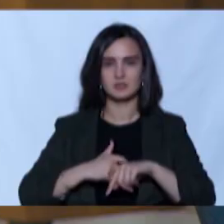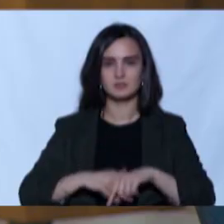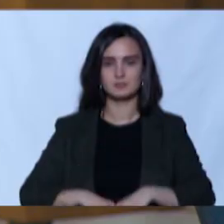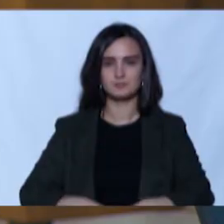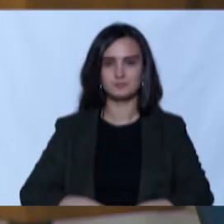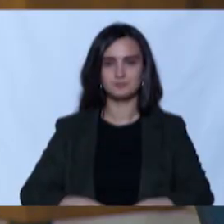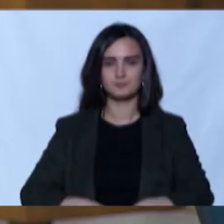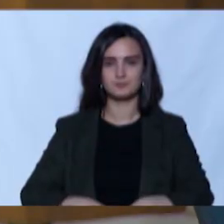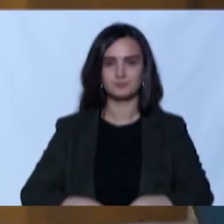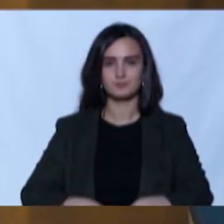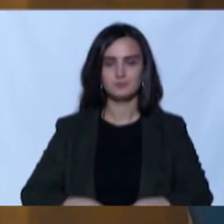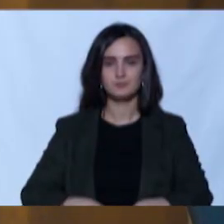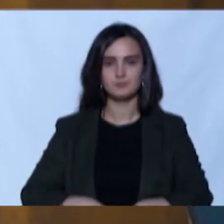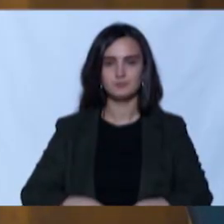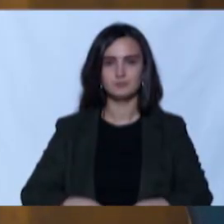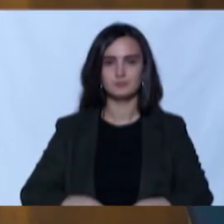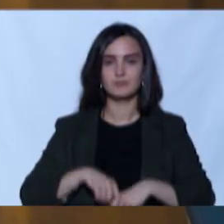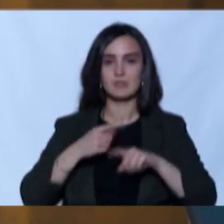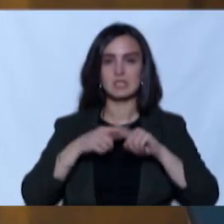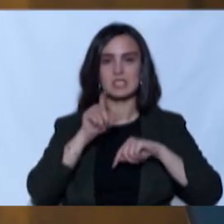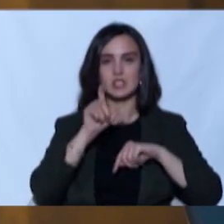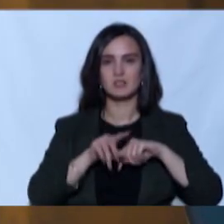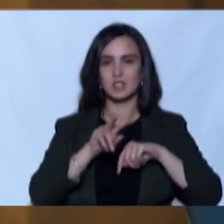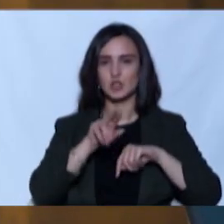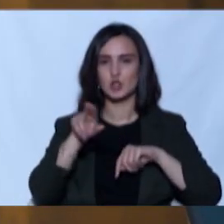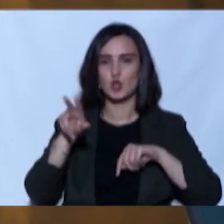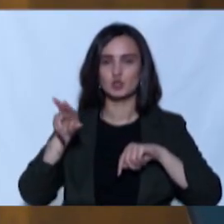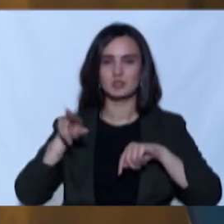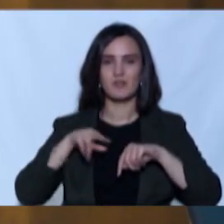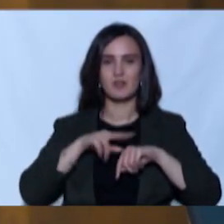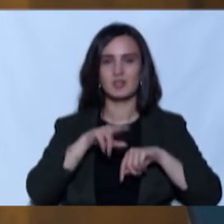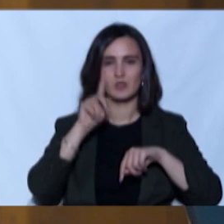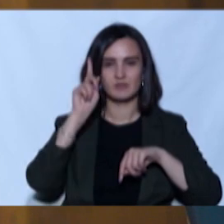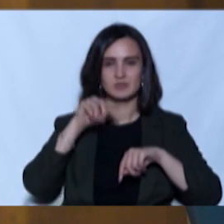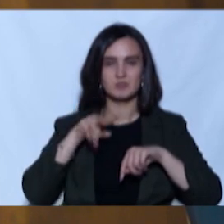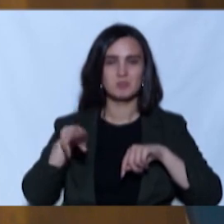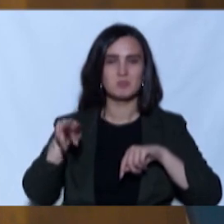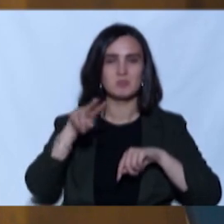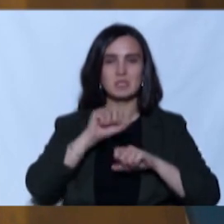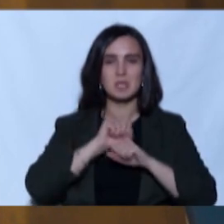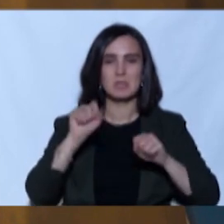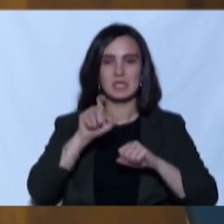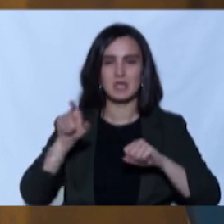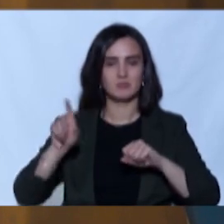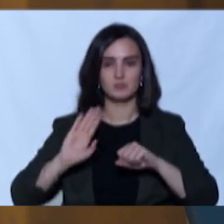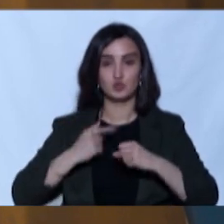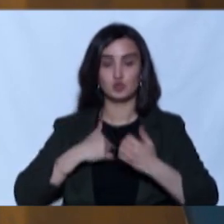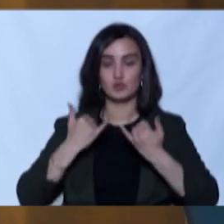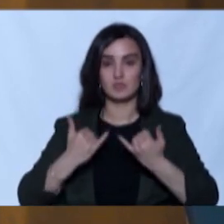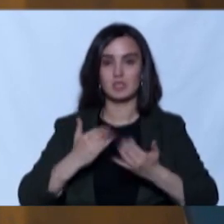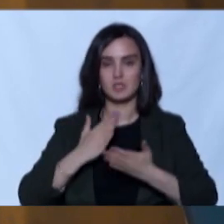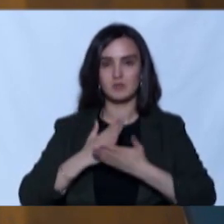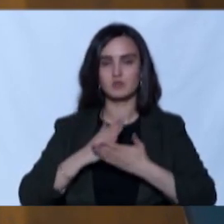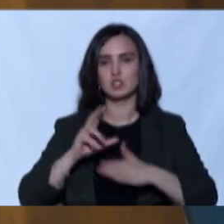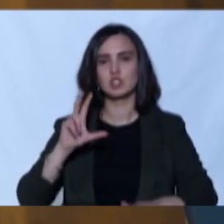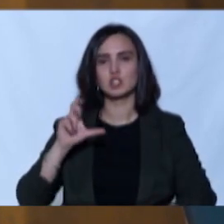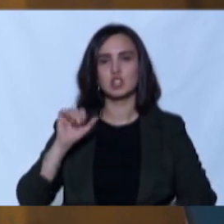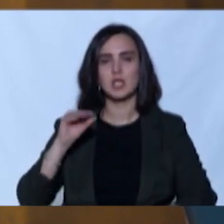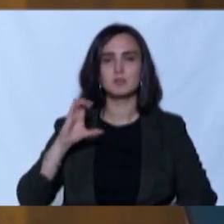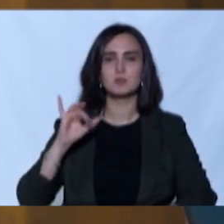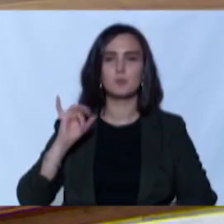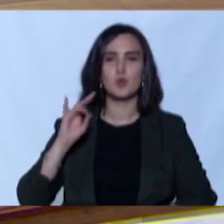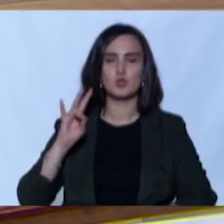Yes, he's not a typical action hero as we imagine them today. I mean, today we have James Bond